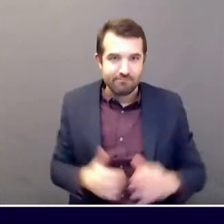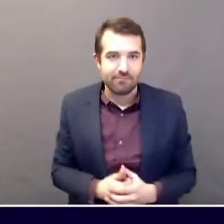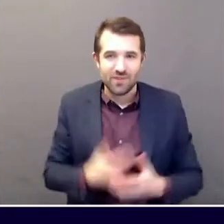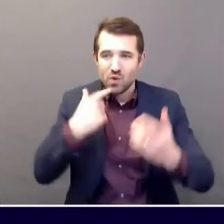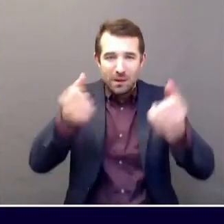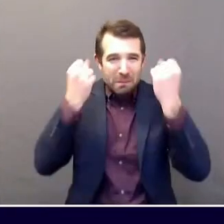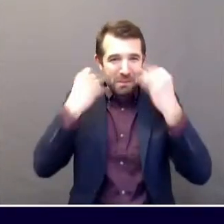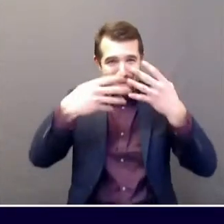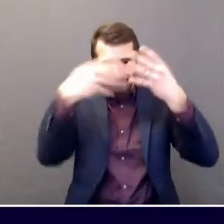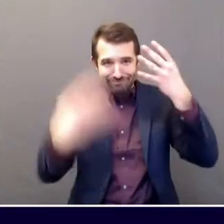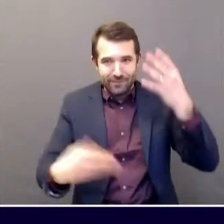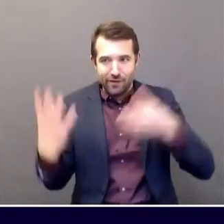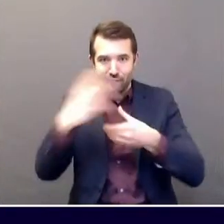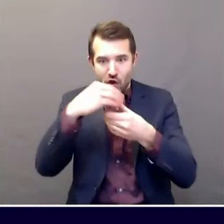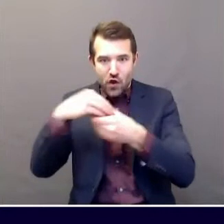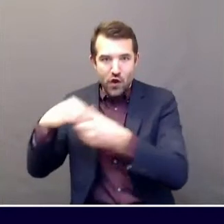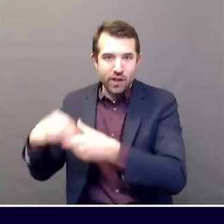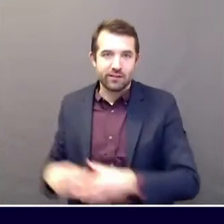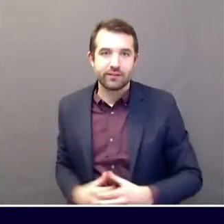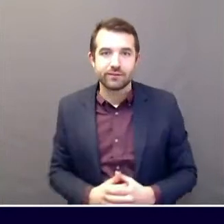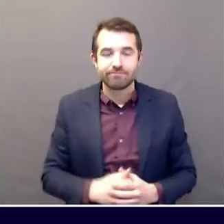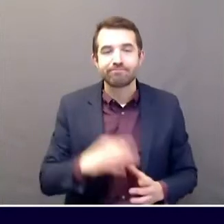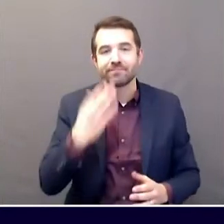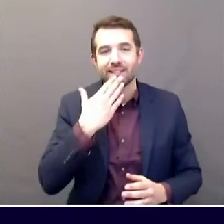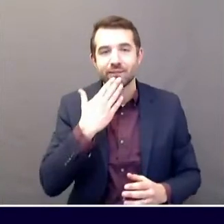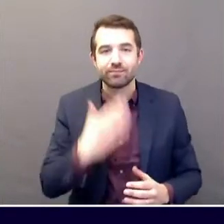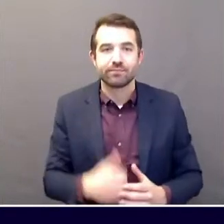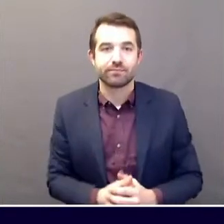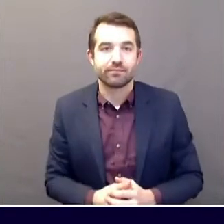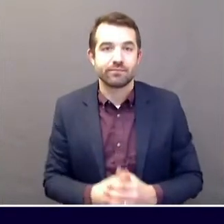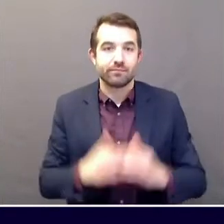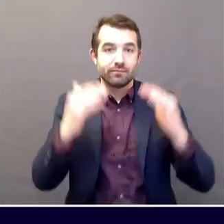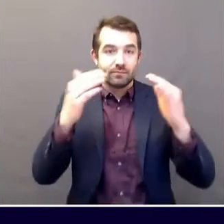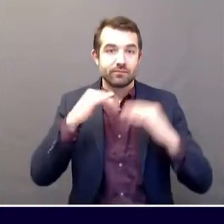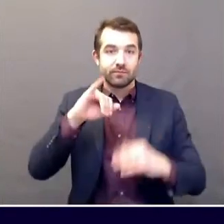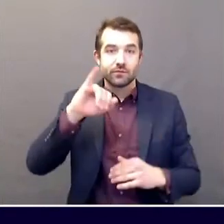you. Let me turn it over to Jessica Piper now.